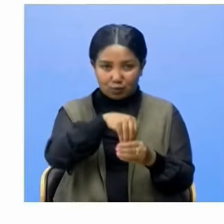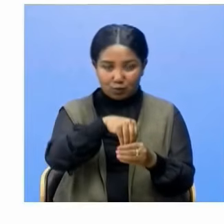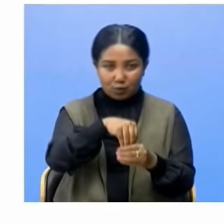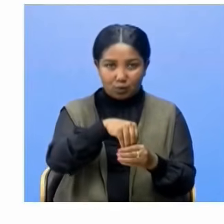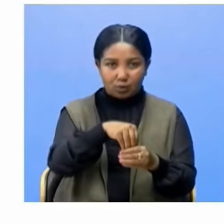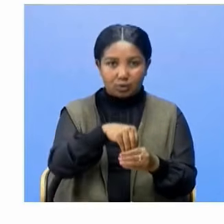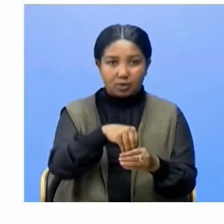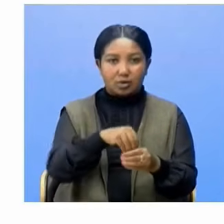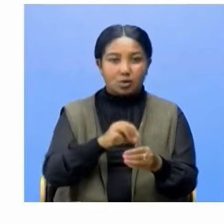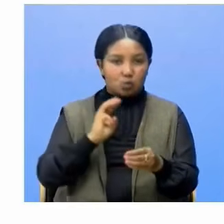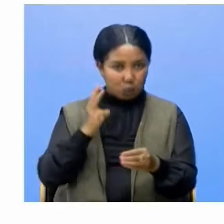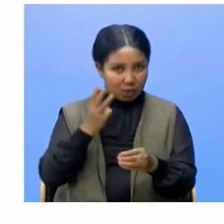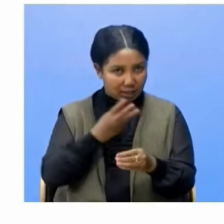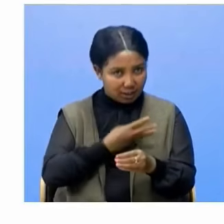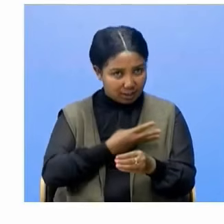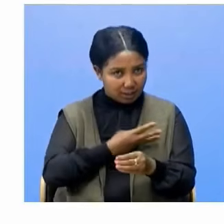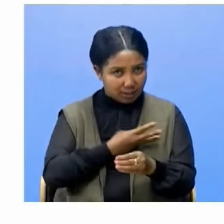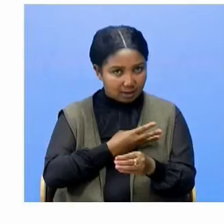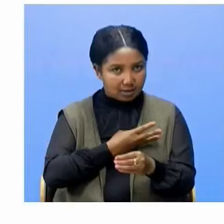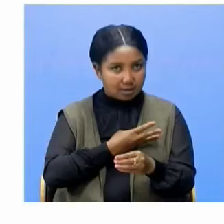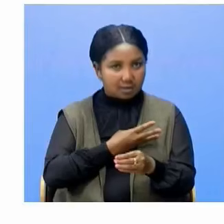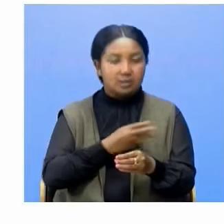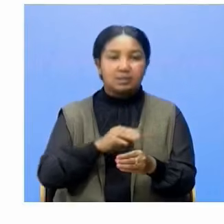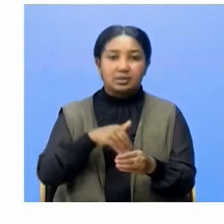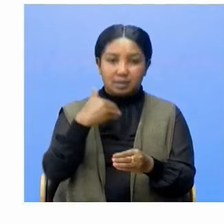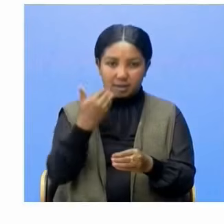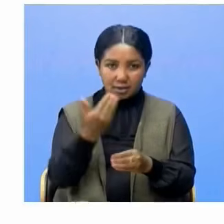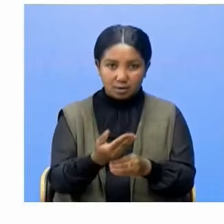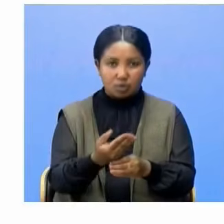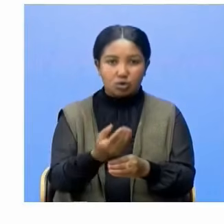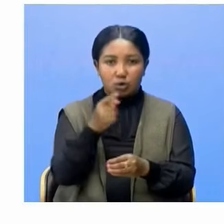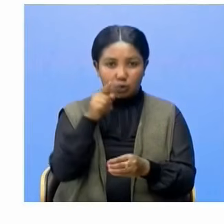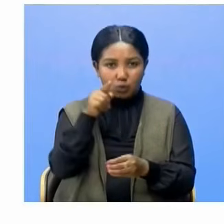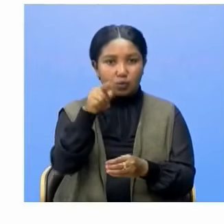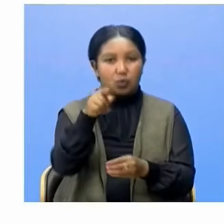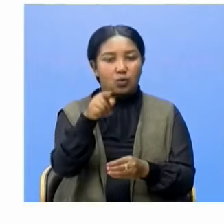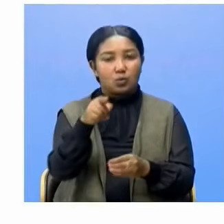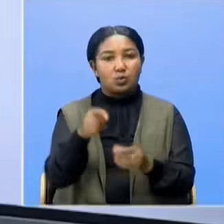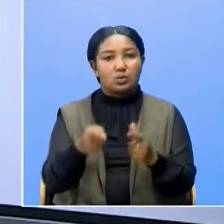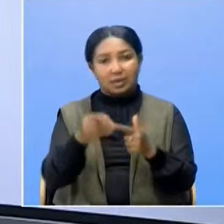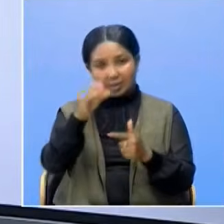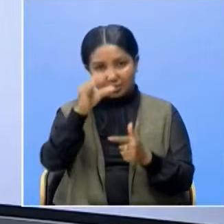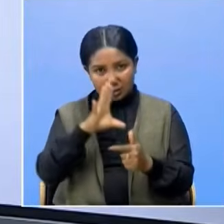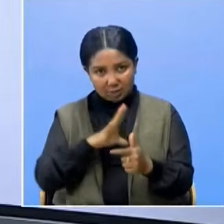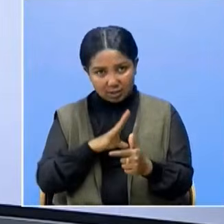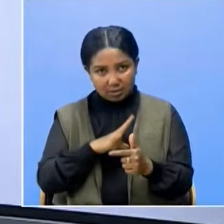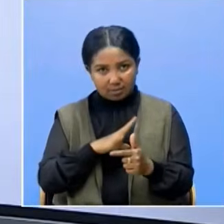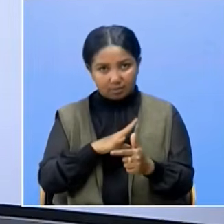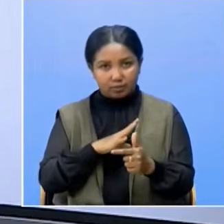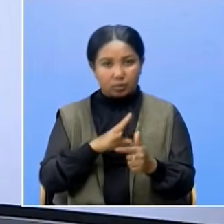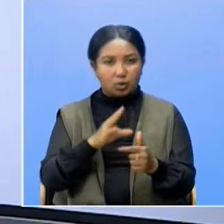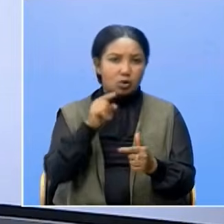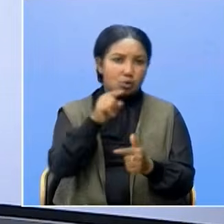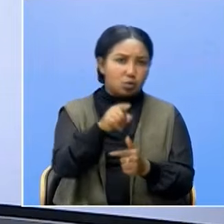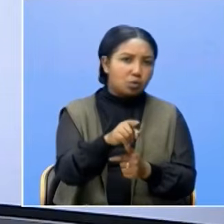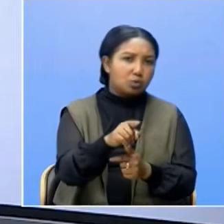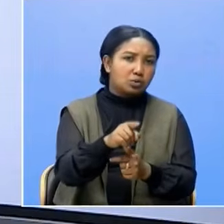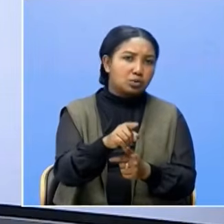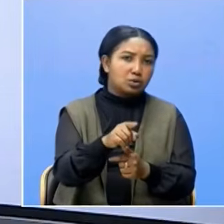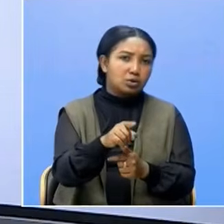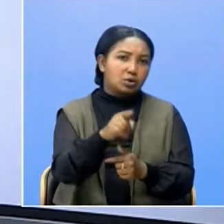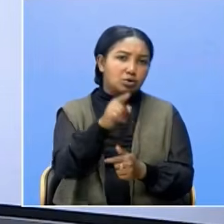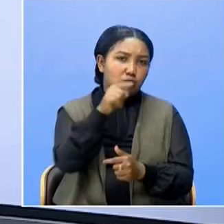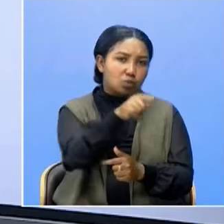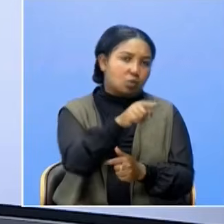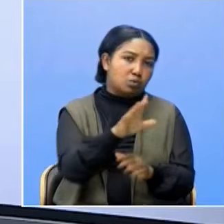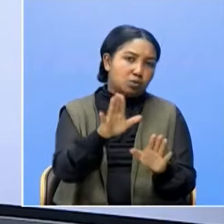then we from the first person, then you from the second person. You, it doesn't matter whether it is for